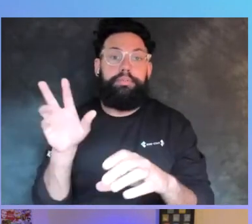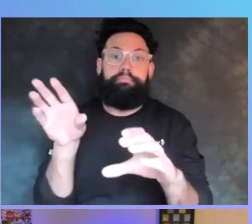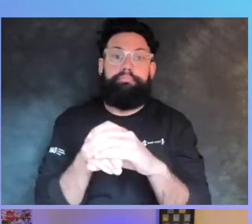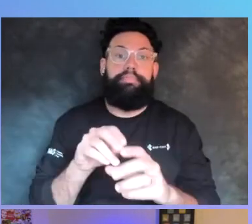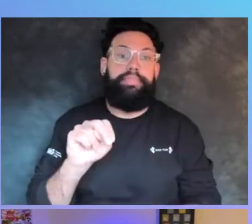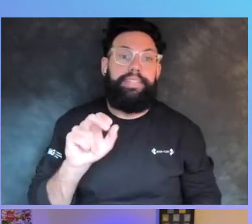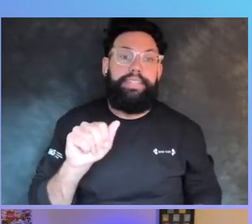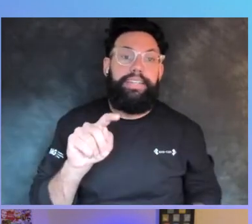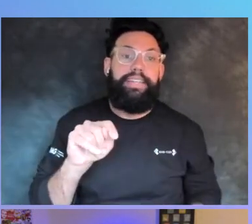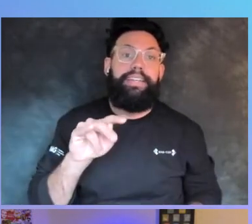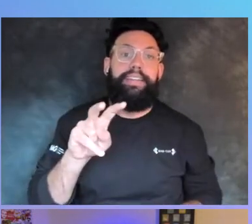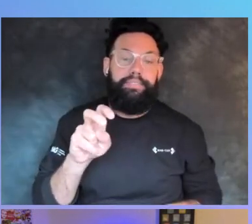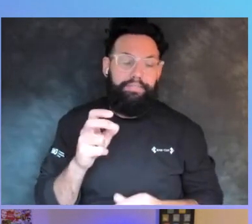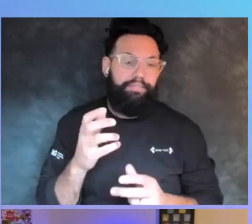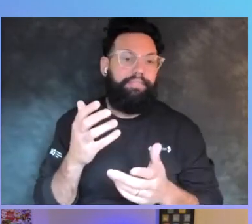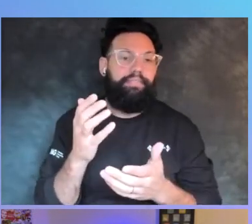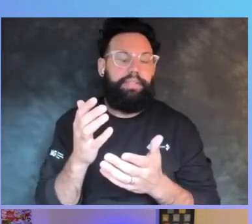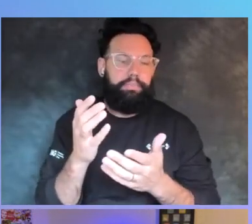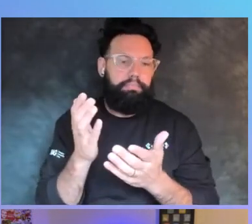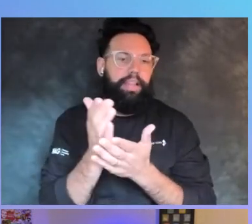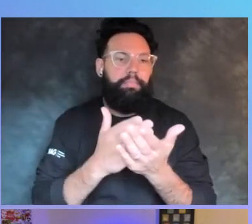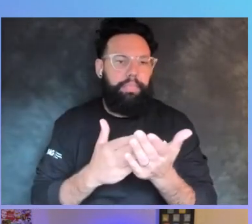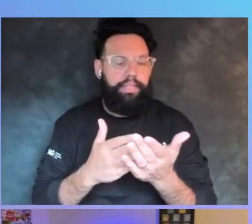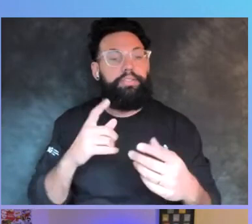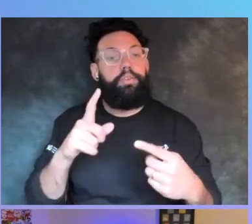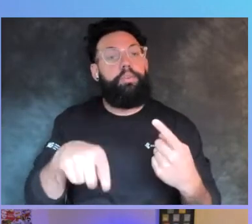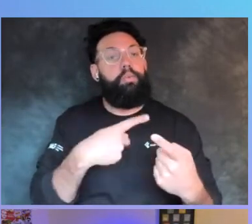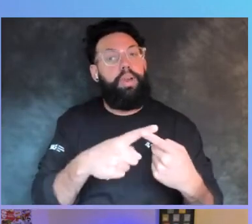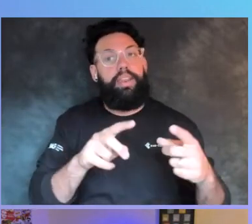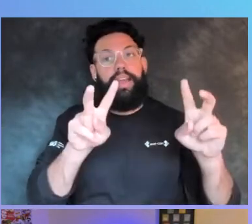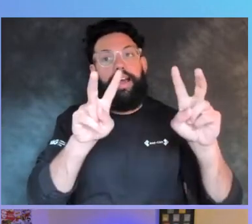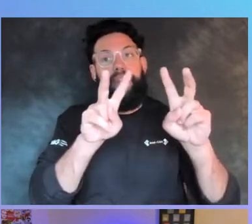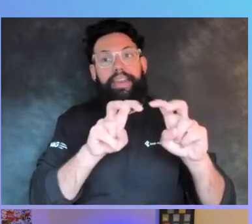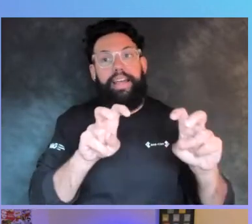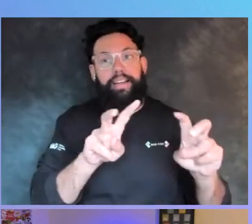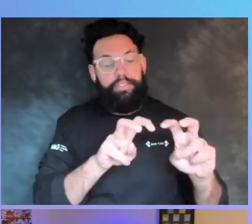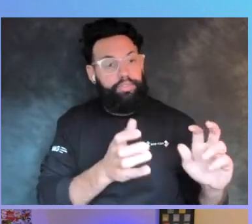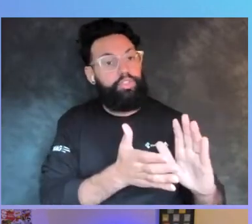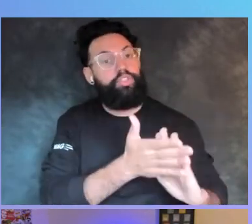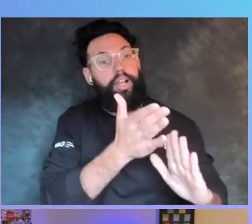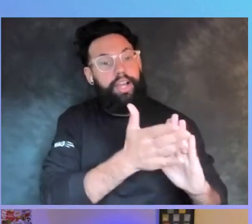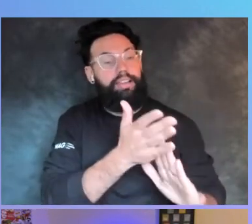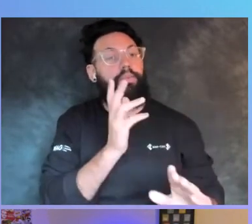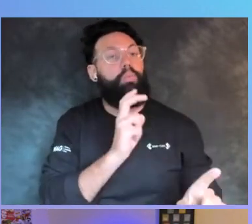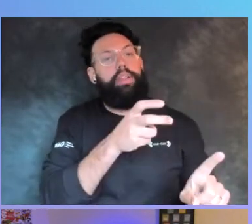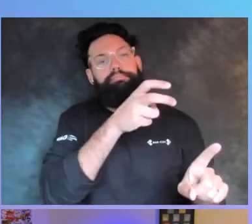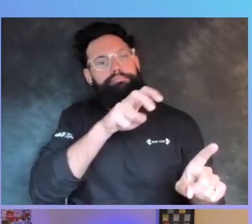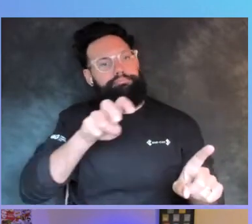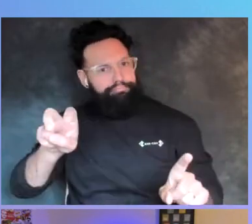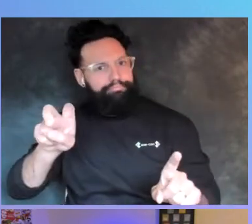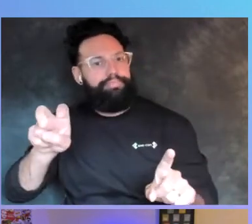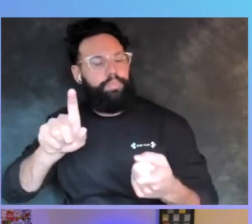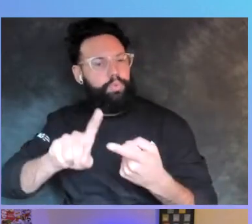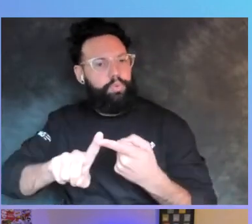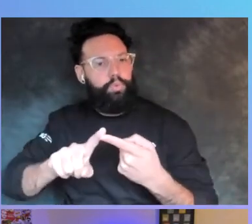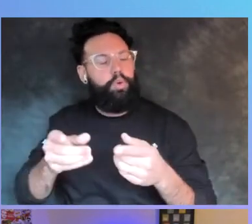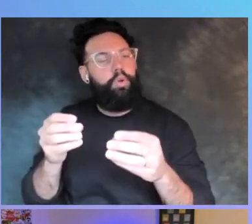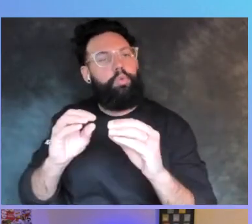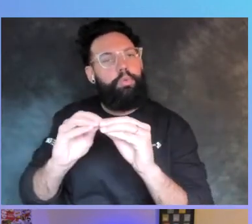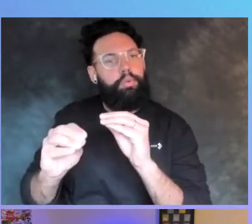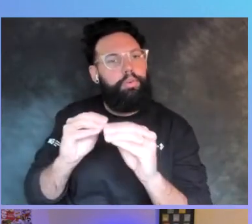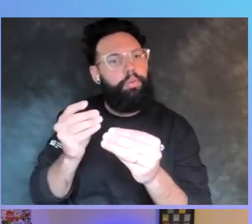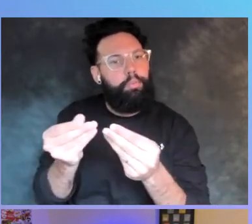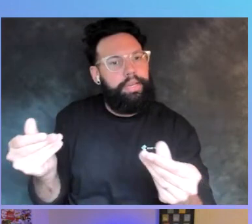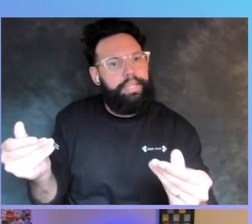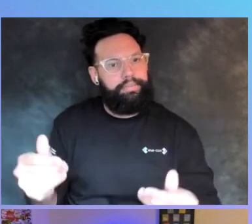this analysis has been run, it is going on to move on to the remediation itself. So in